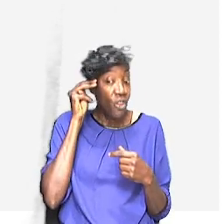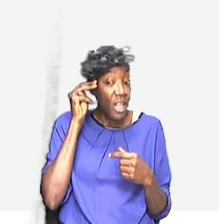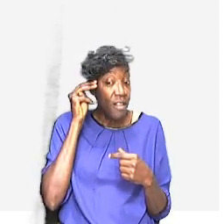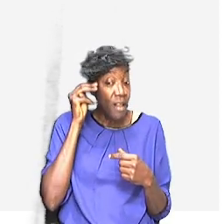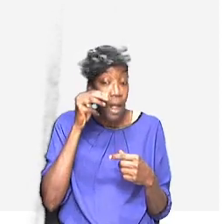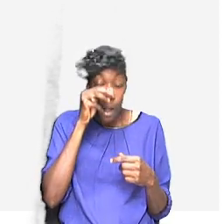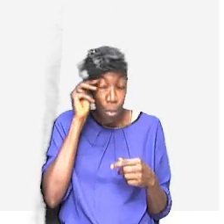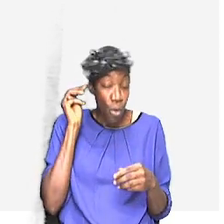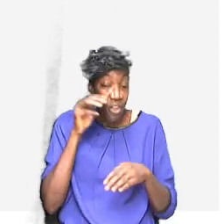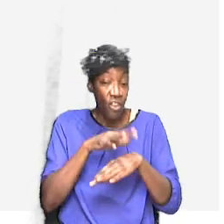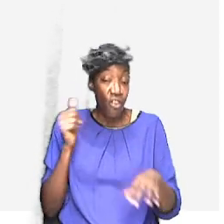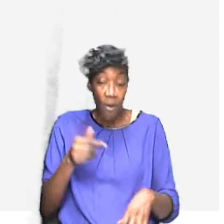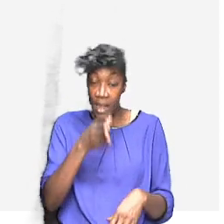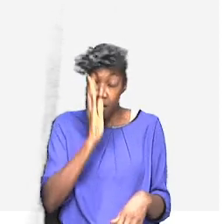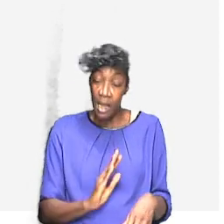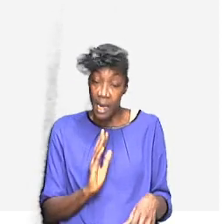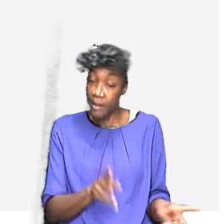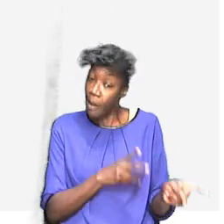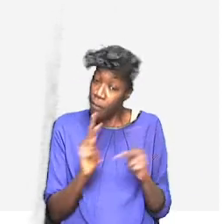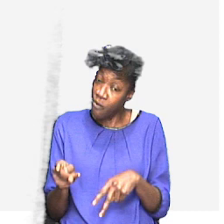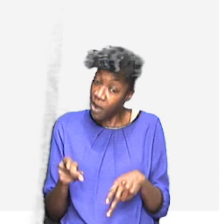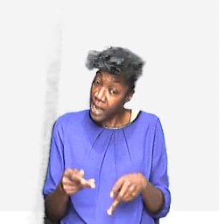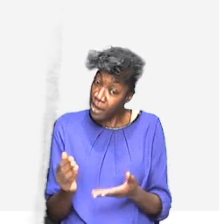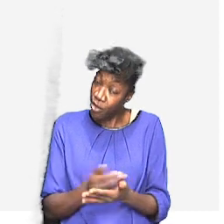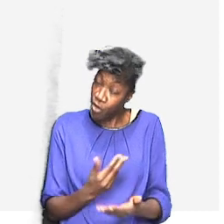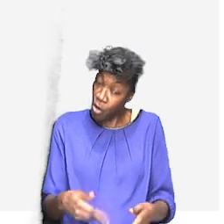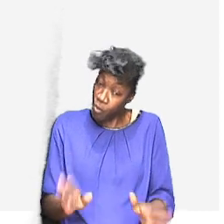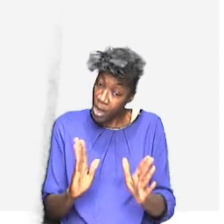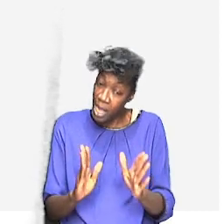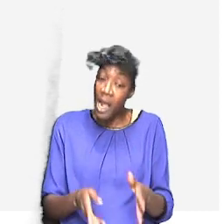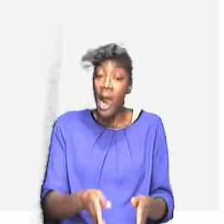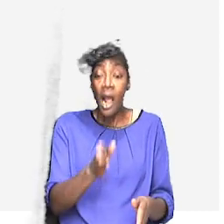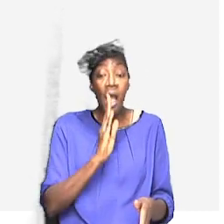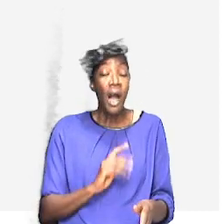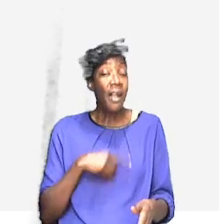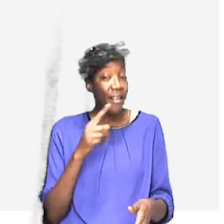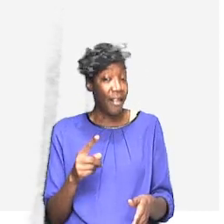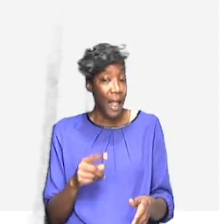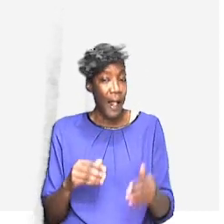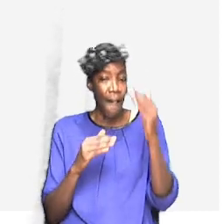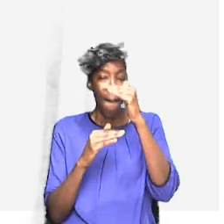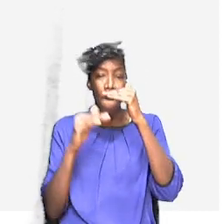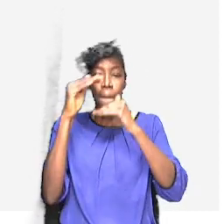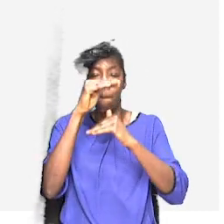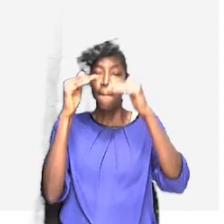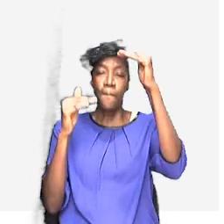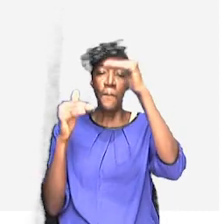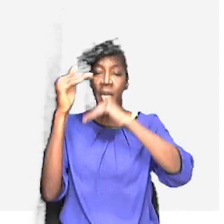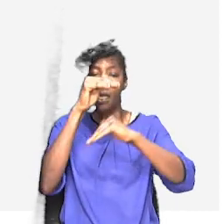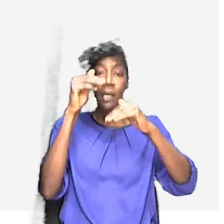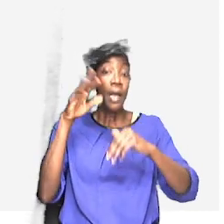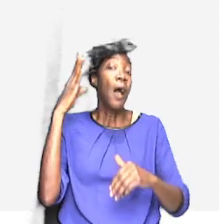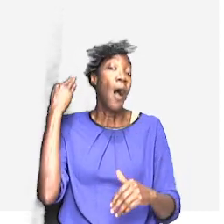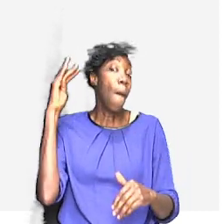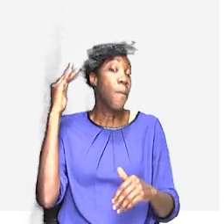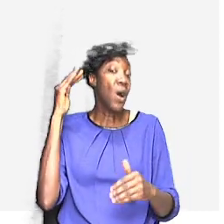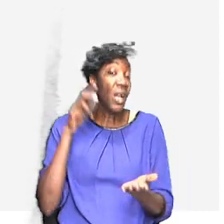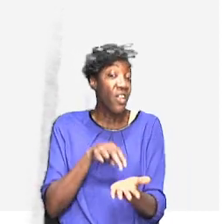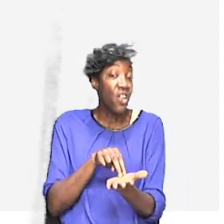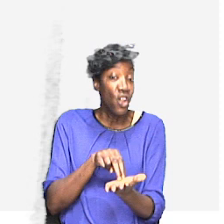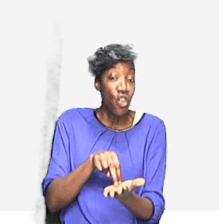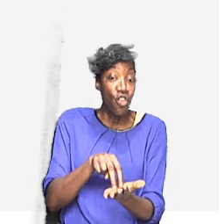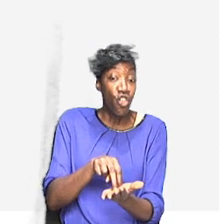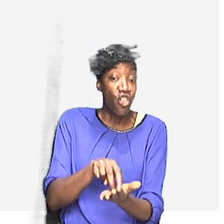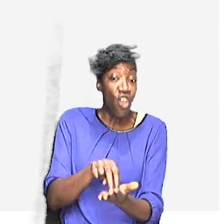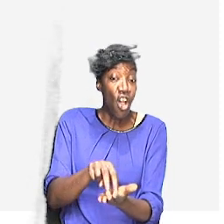boy, provide some way for them. And God said, okay, I'm going to do something. Build a bronze serpent, amen, and put it on a